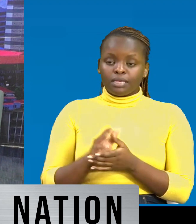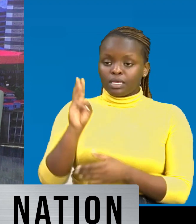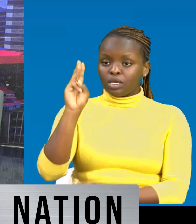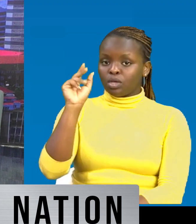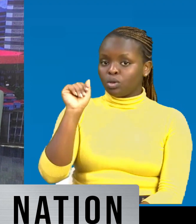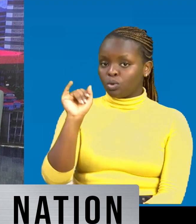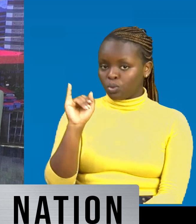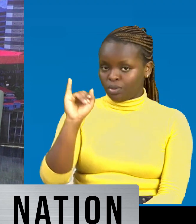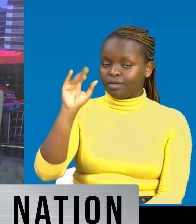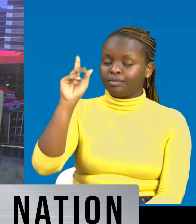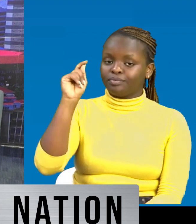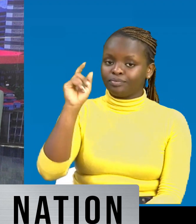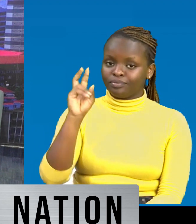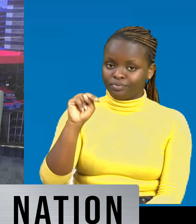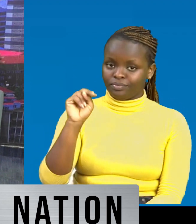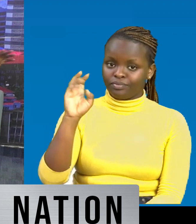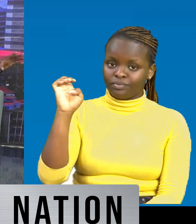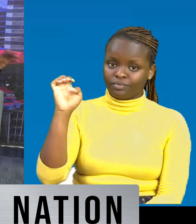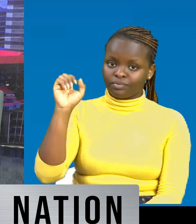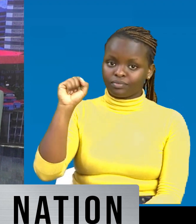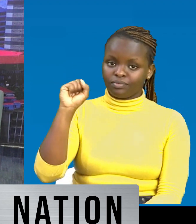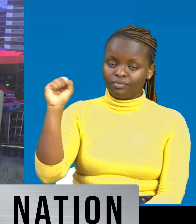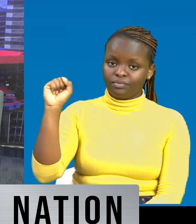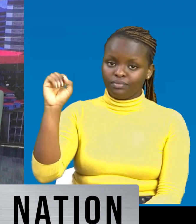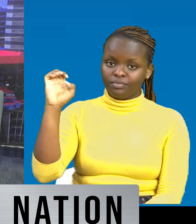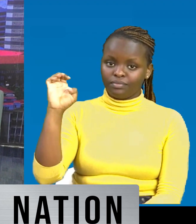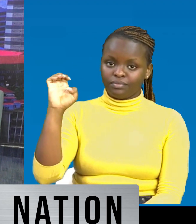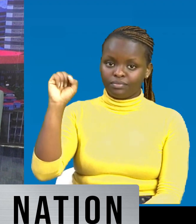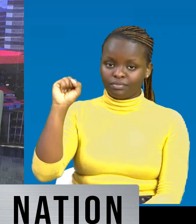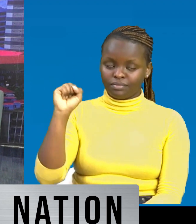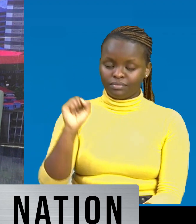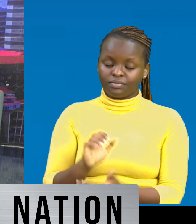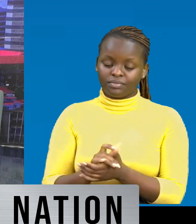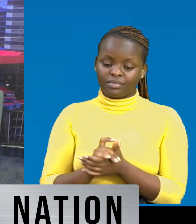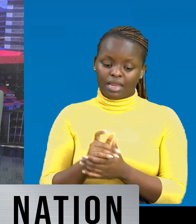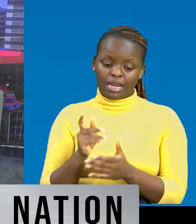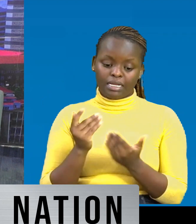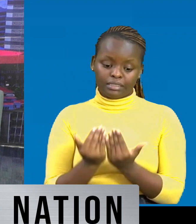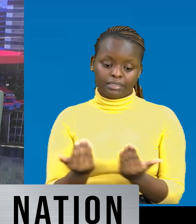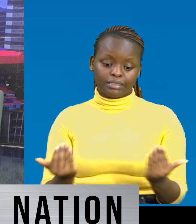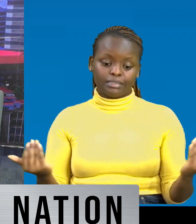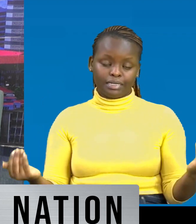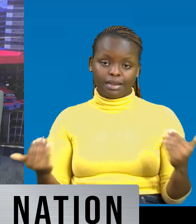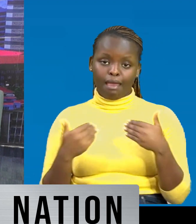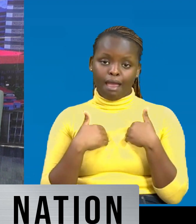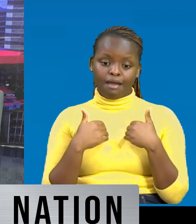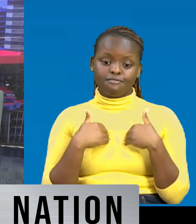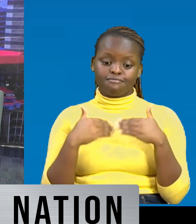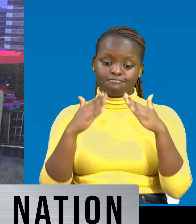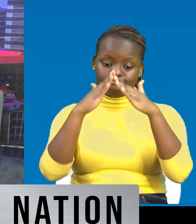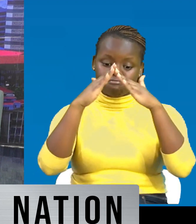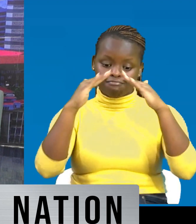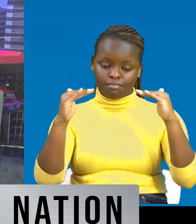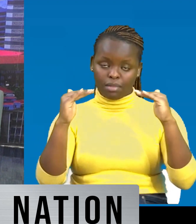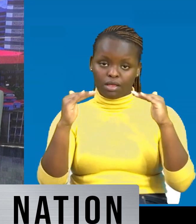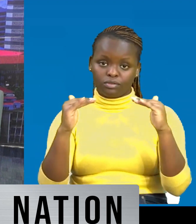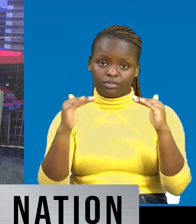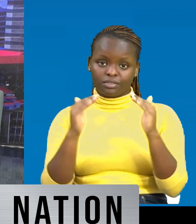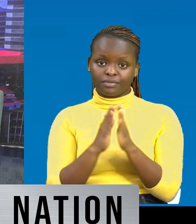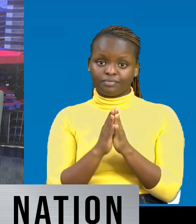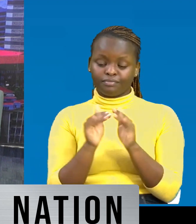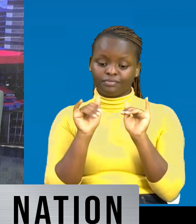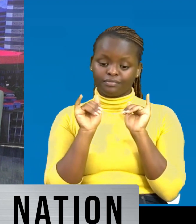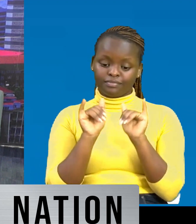go and tell them, now that we have taken care of you, your kid is at least having something, a roof over the head, you